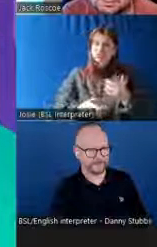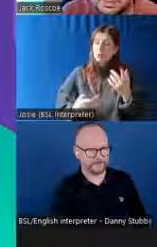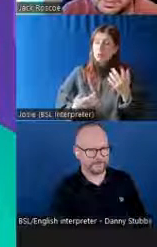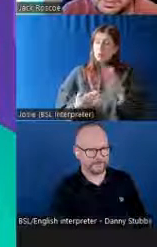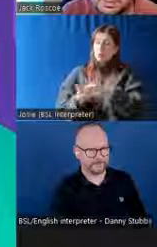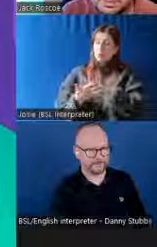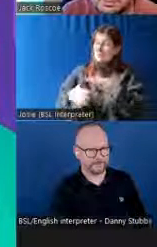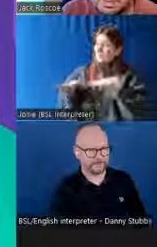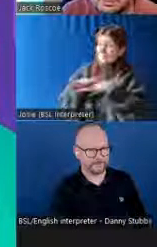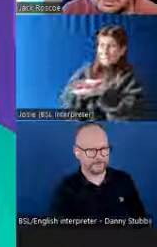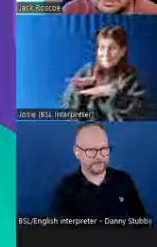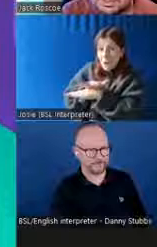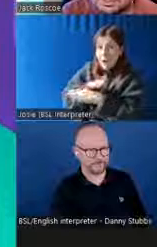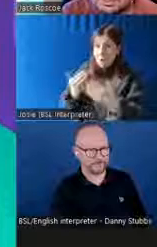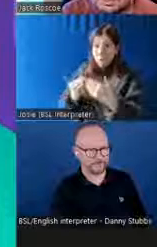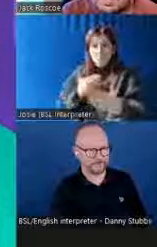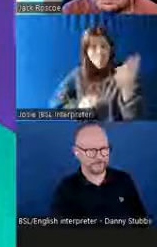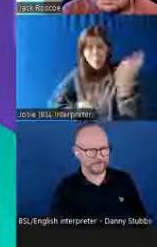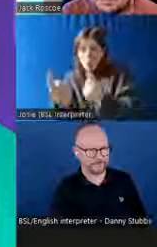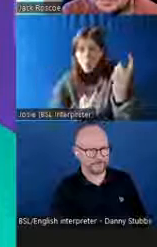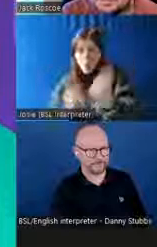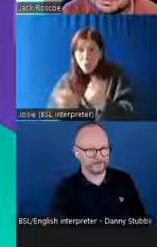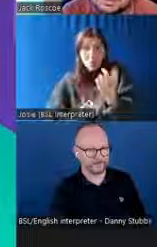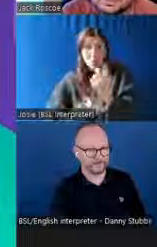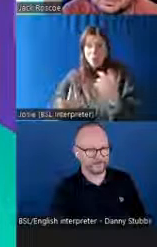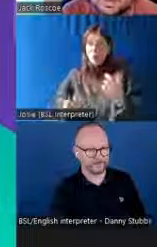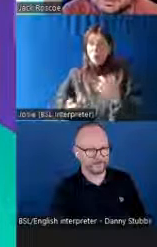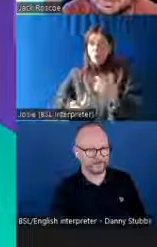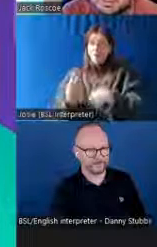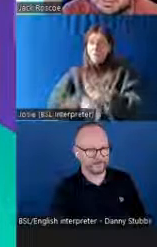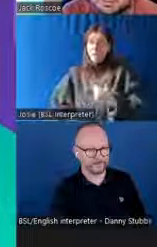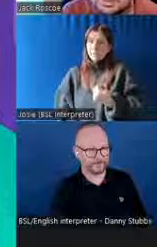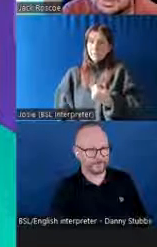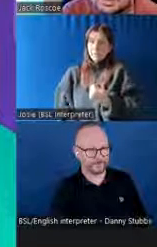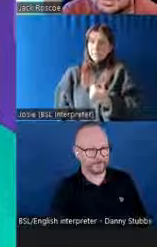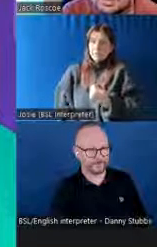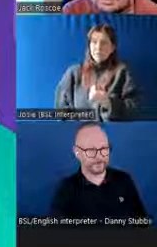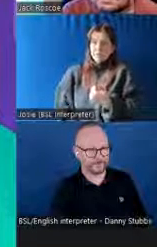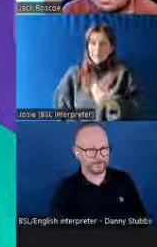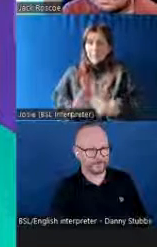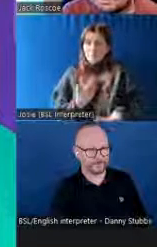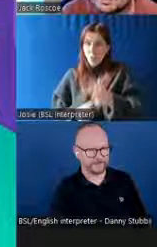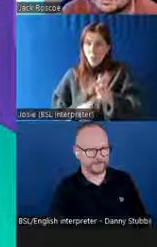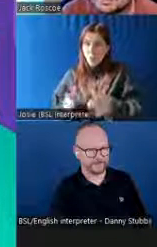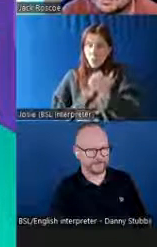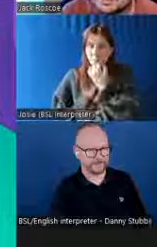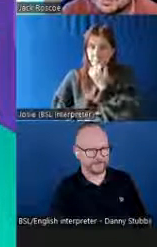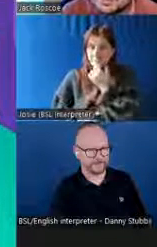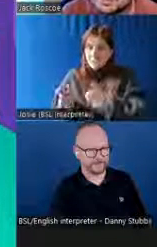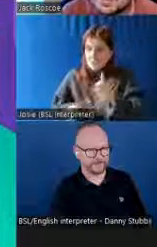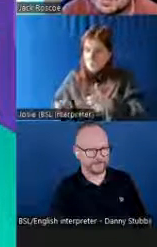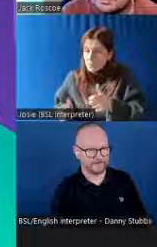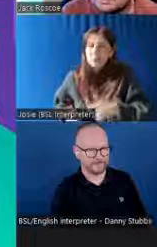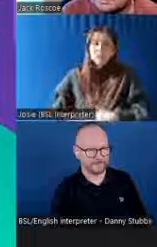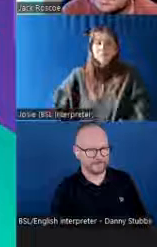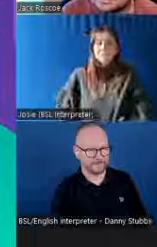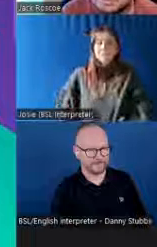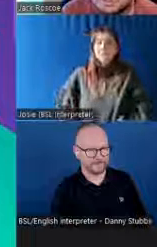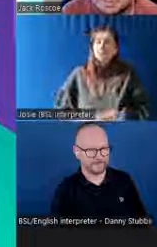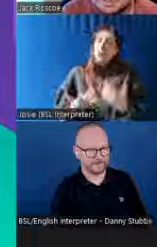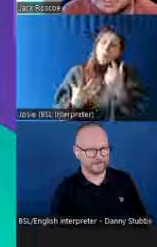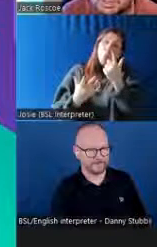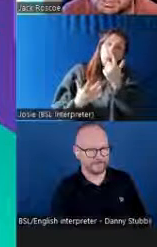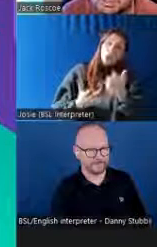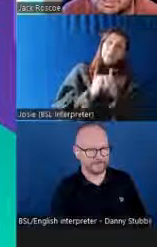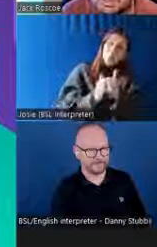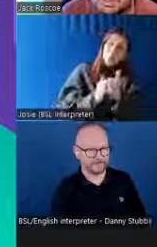usual. You might also want to check weather data or have someone keep a log of the weather conditions on site during each